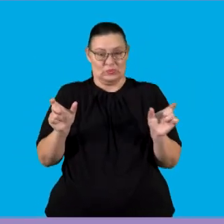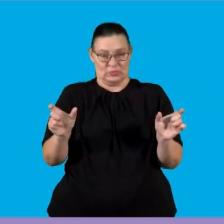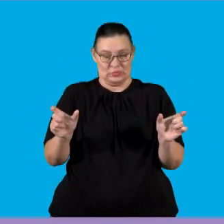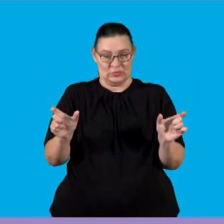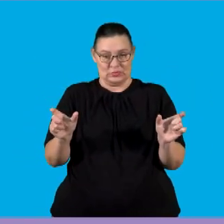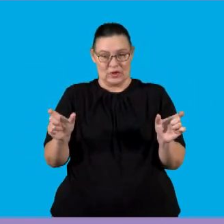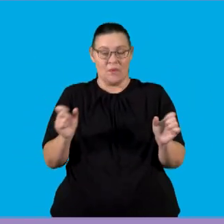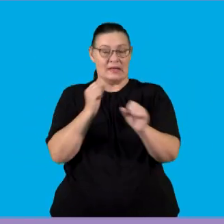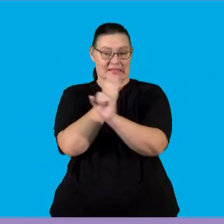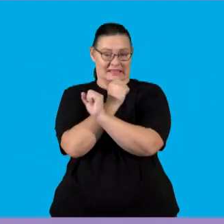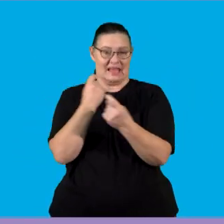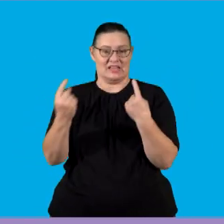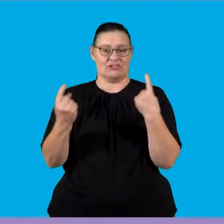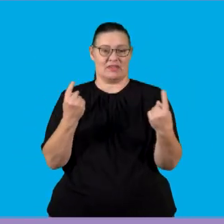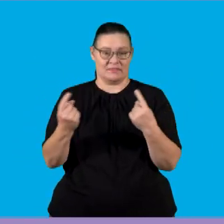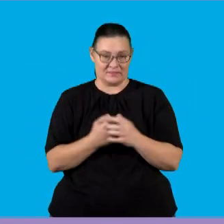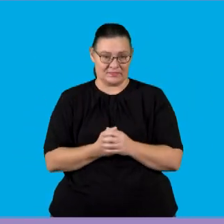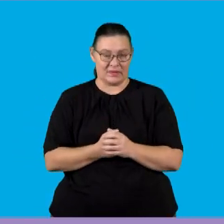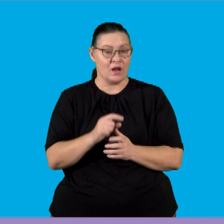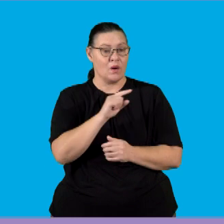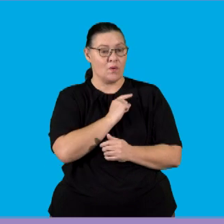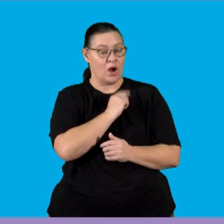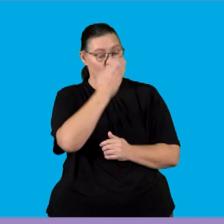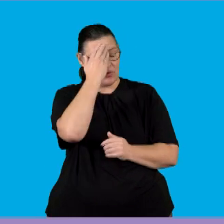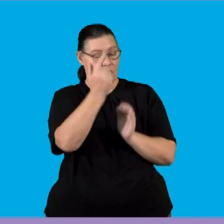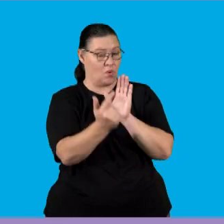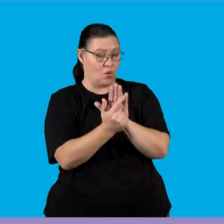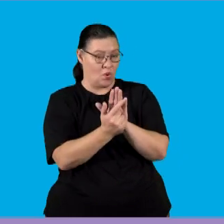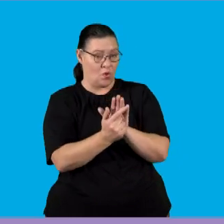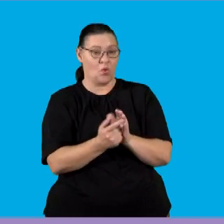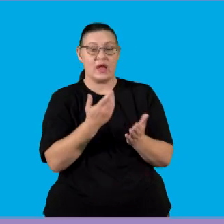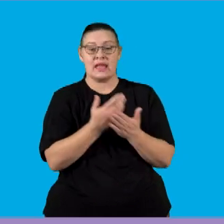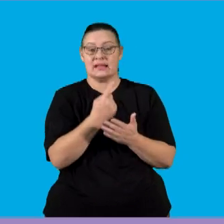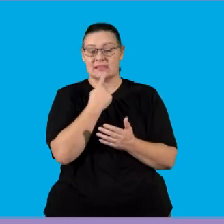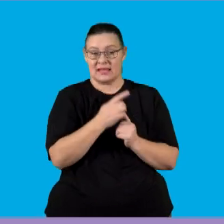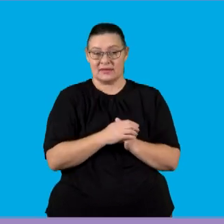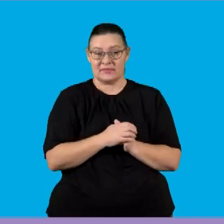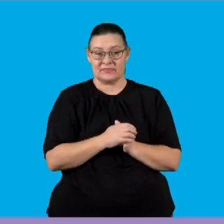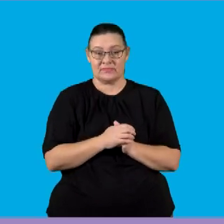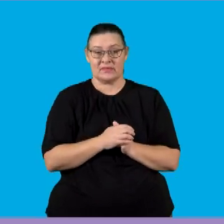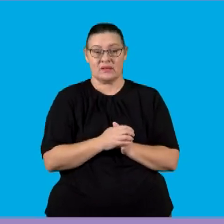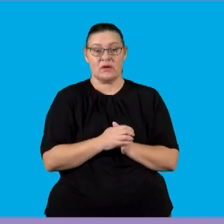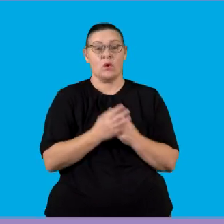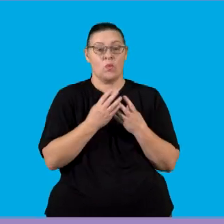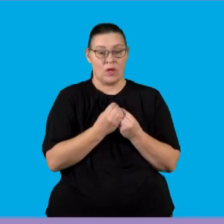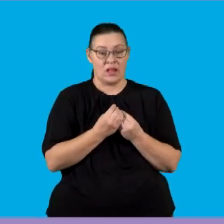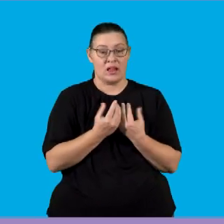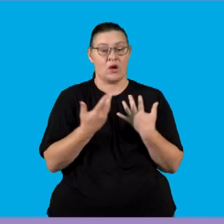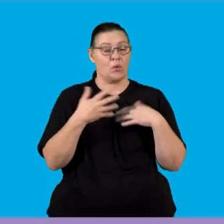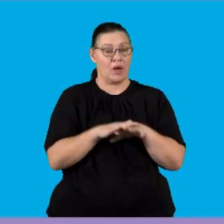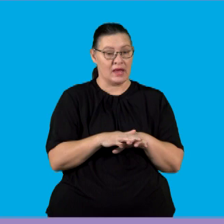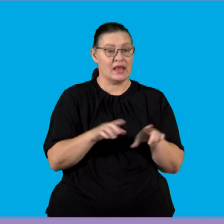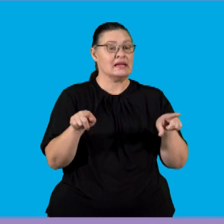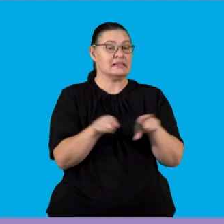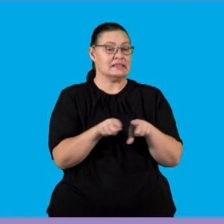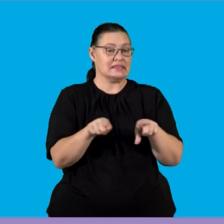that are being multiplied. Now, because we know our exponent laws, we can just say there that we are going to combine the ones